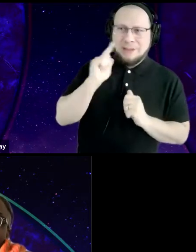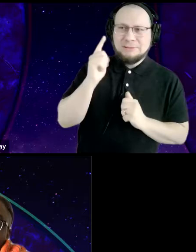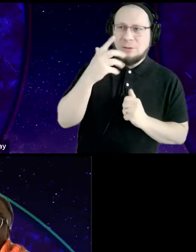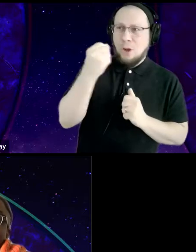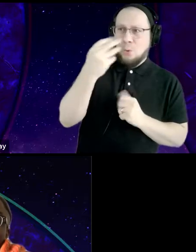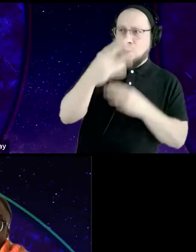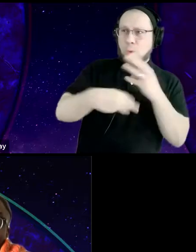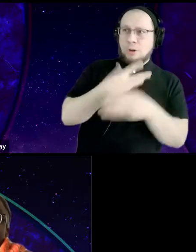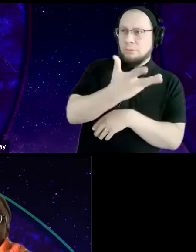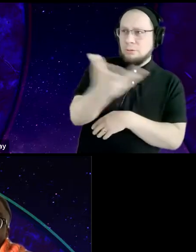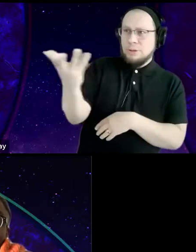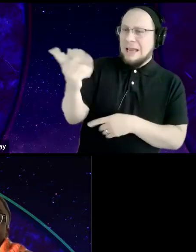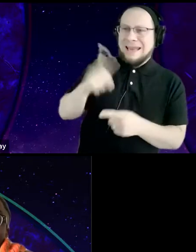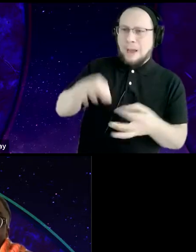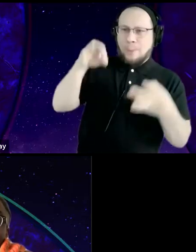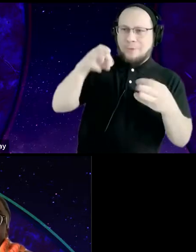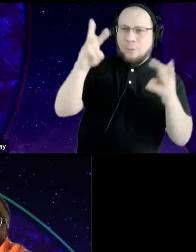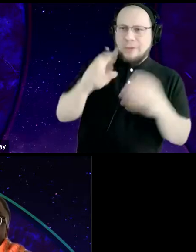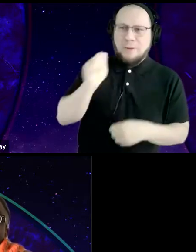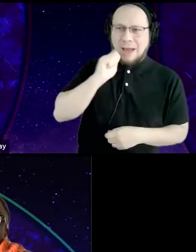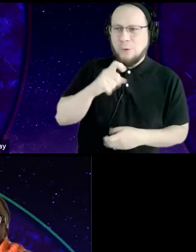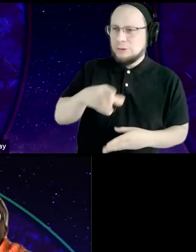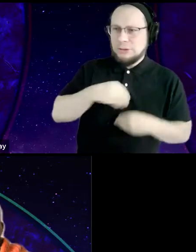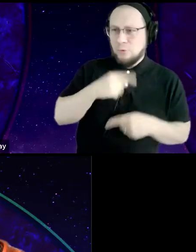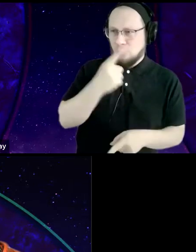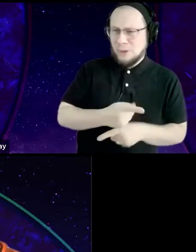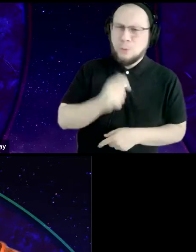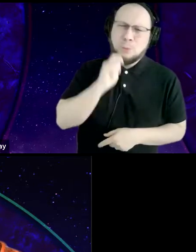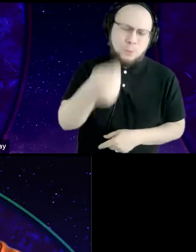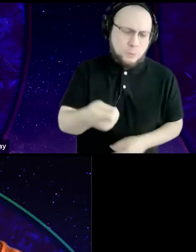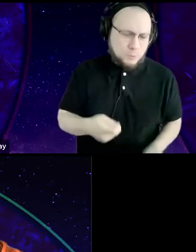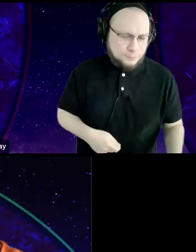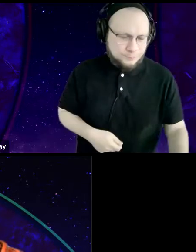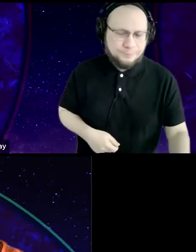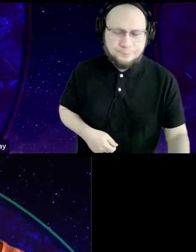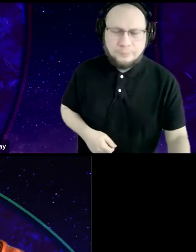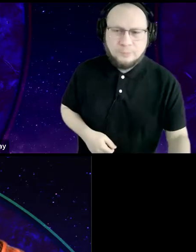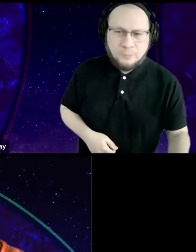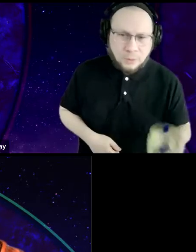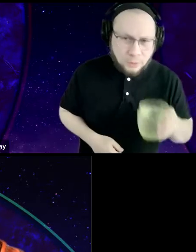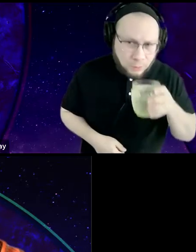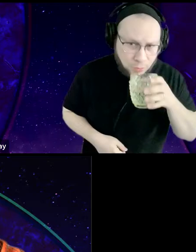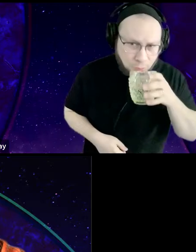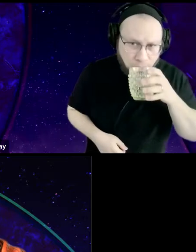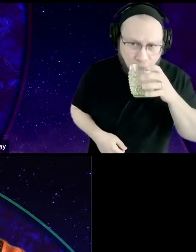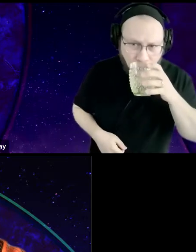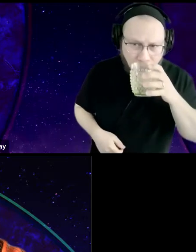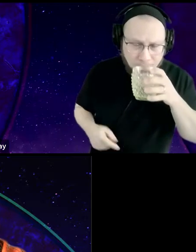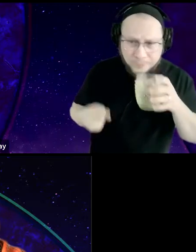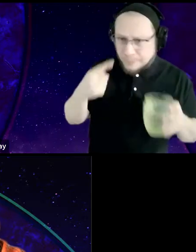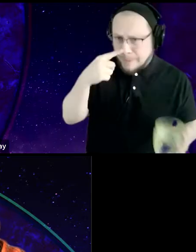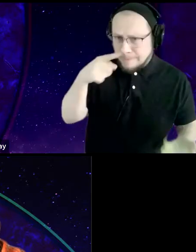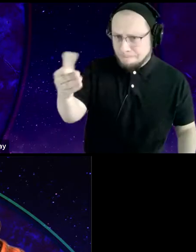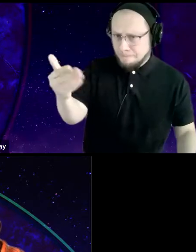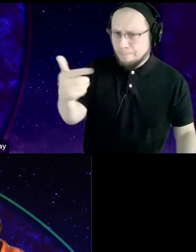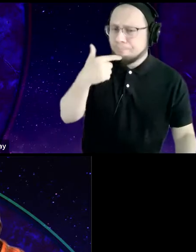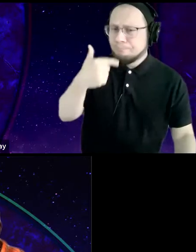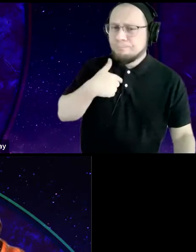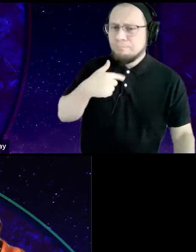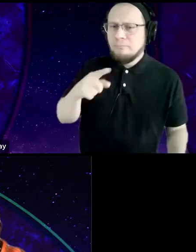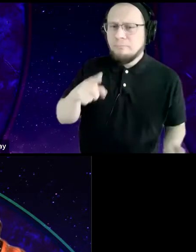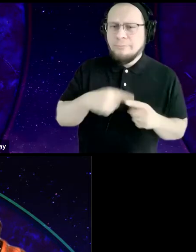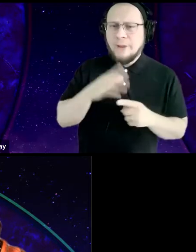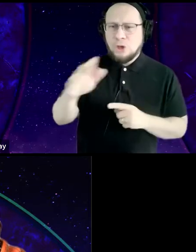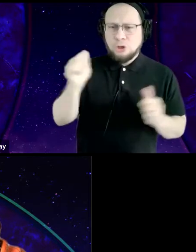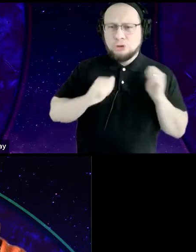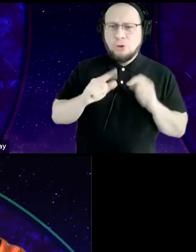not going to be perfect weather every day. That is so cool. Will you tell me also and tell us more about your solo show,